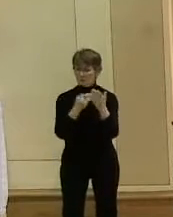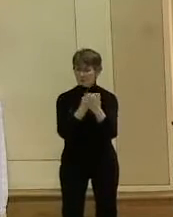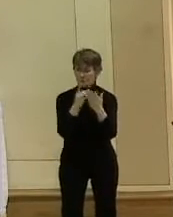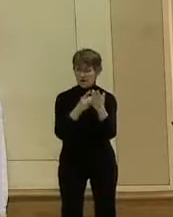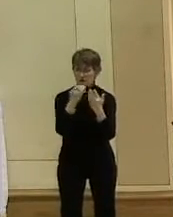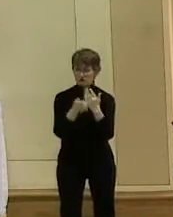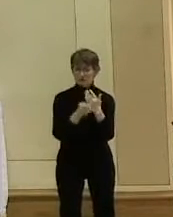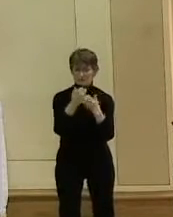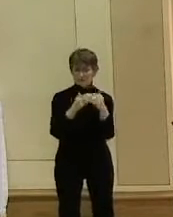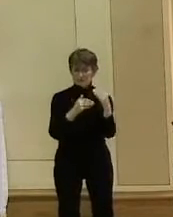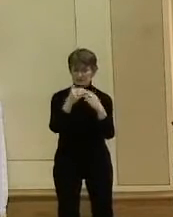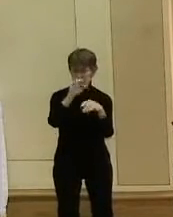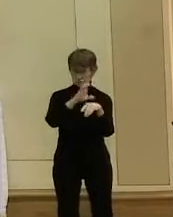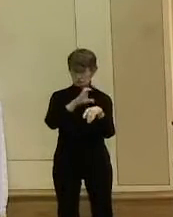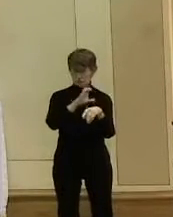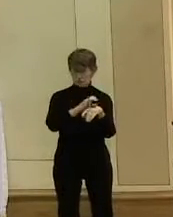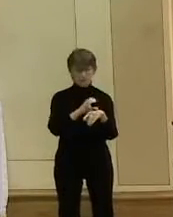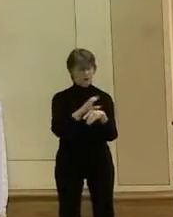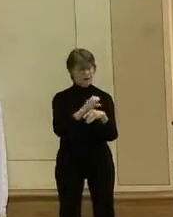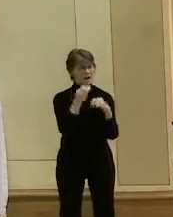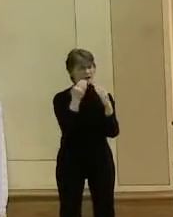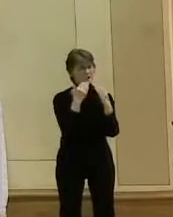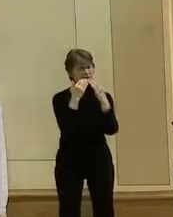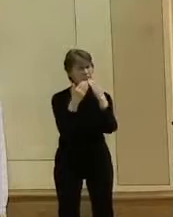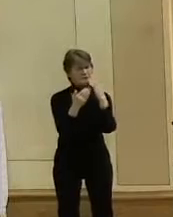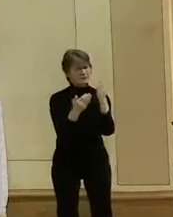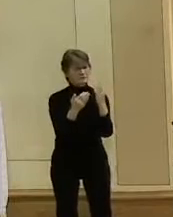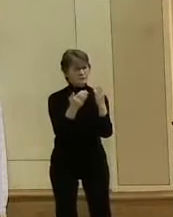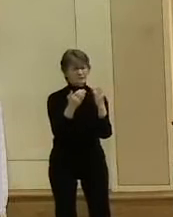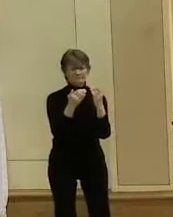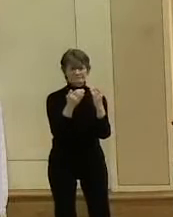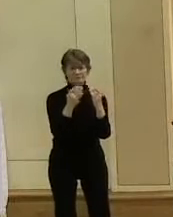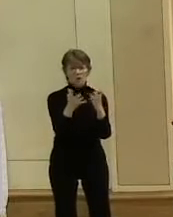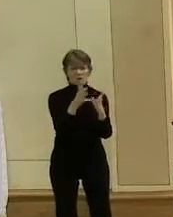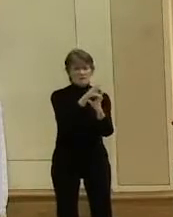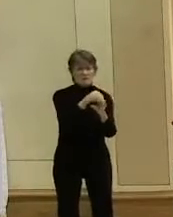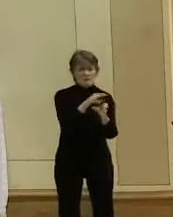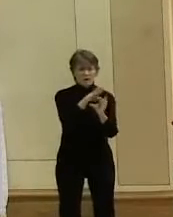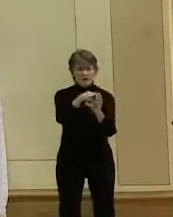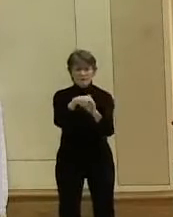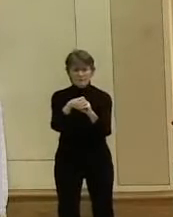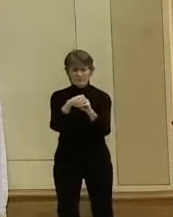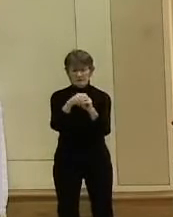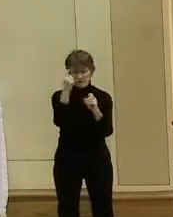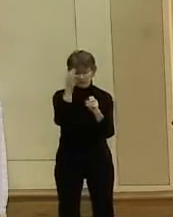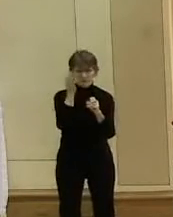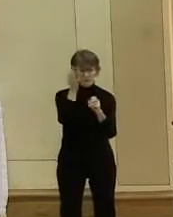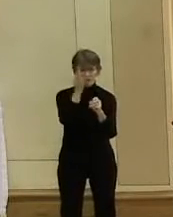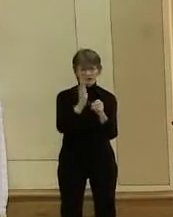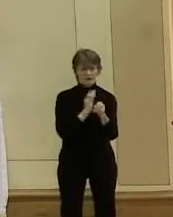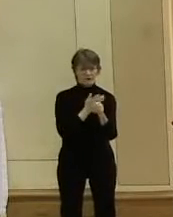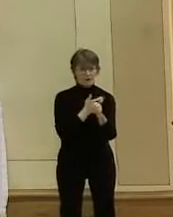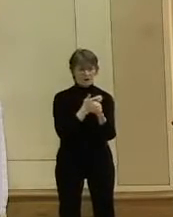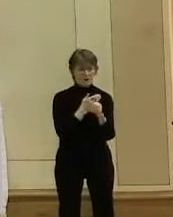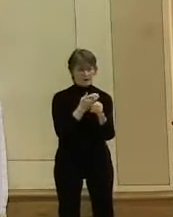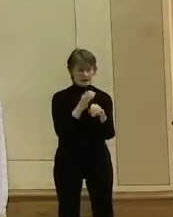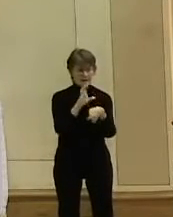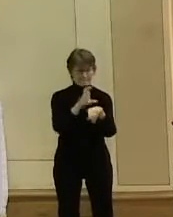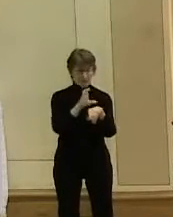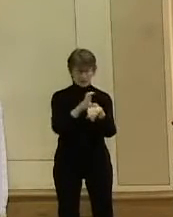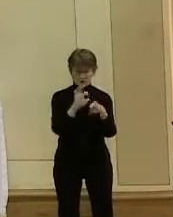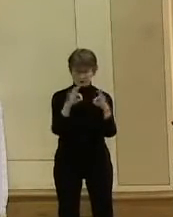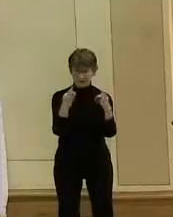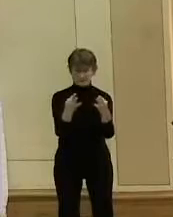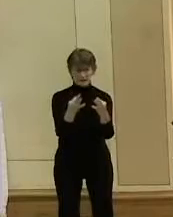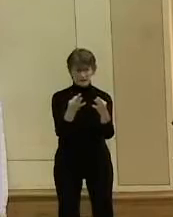the opportunity to give, that will see the importance of their involvement in this investment for the future of our parish family, as